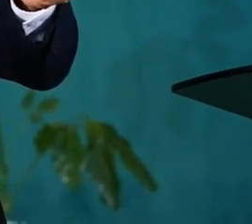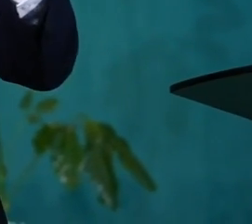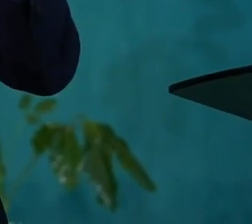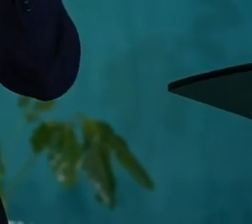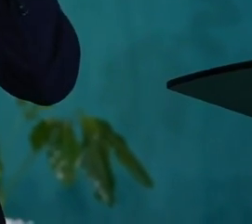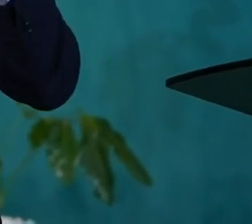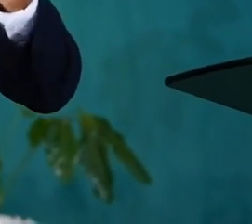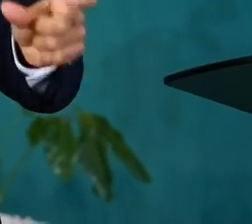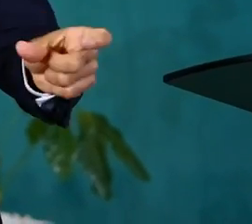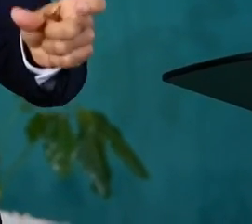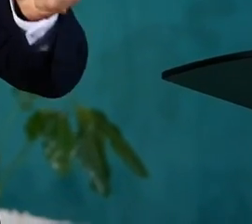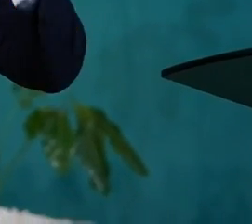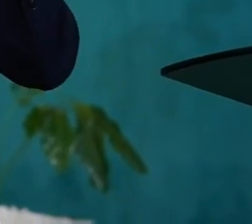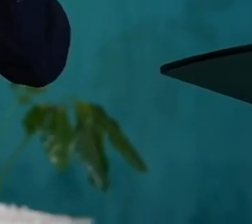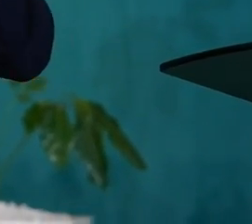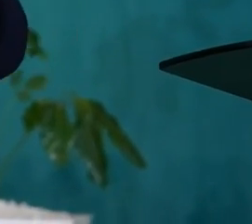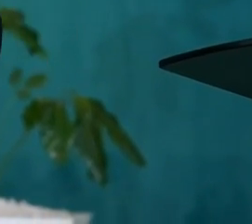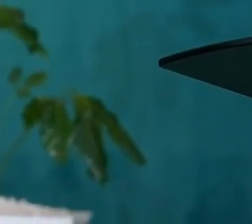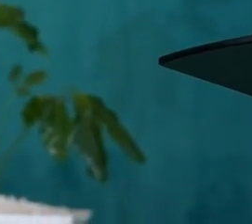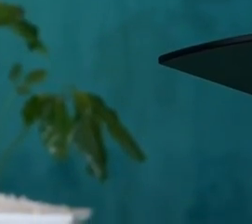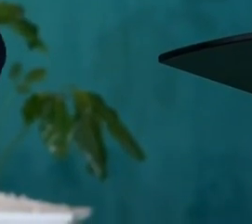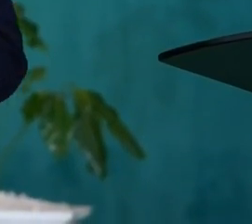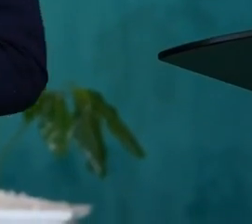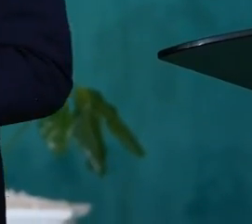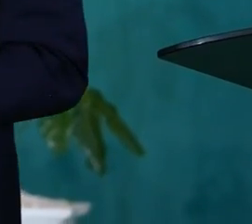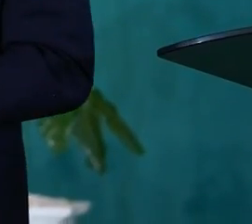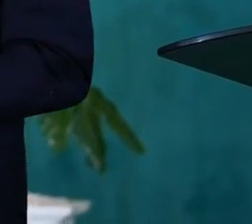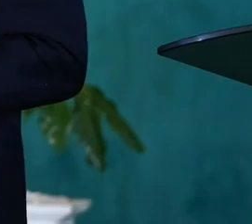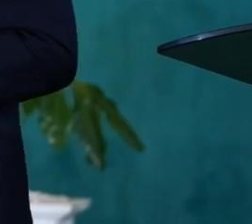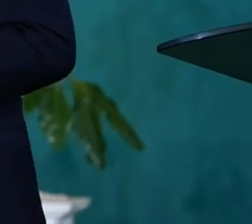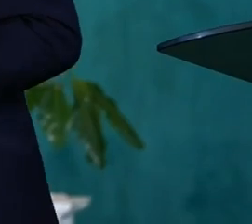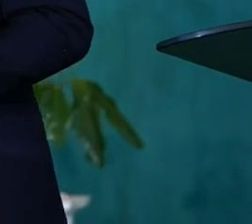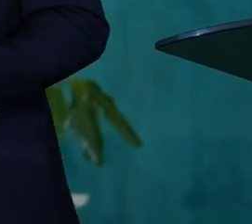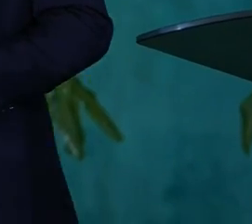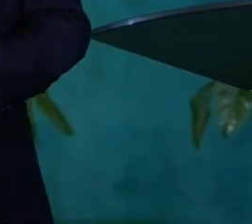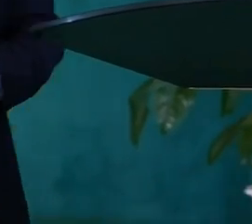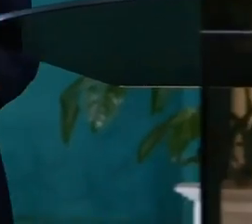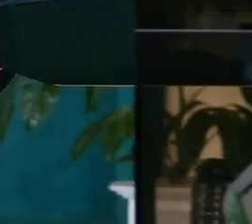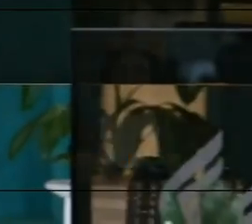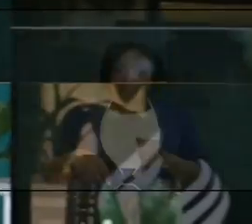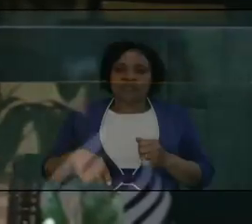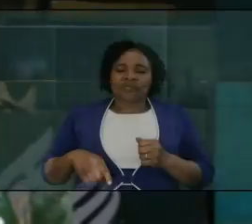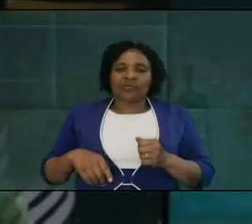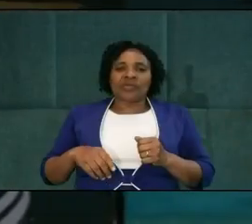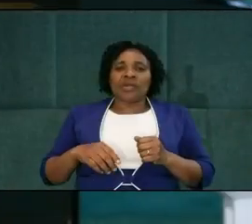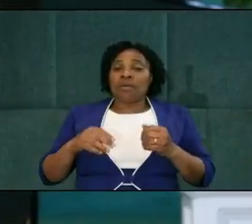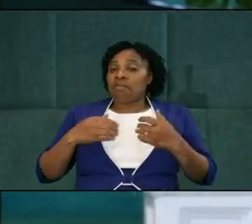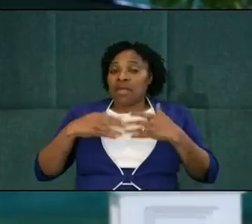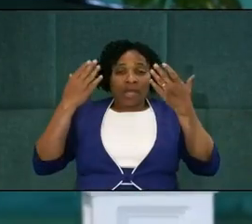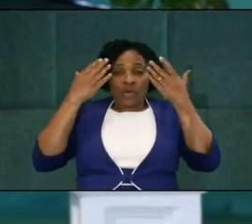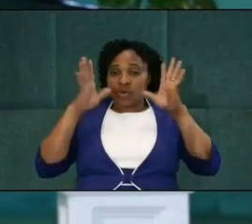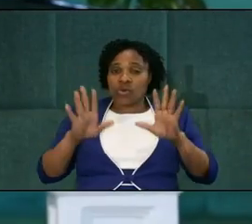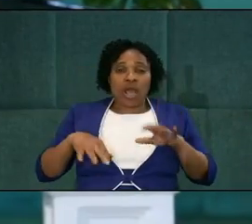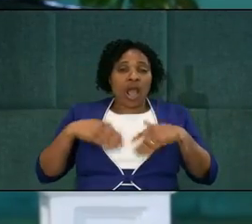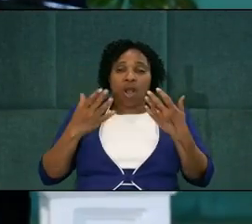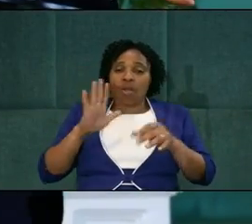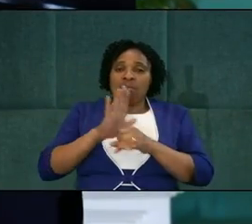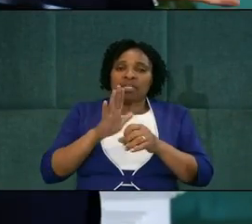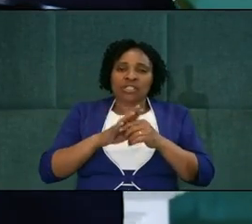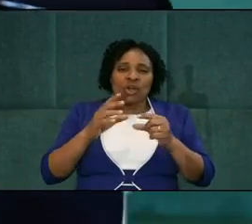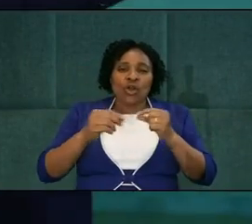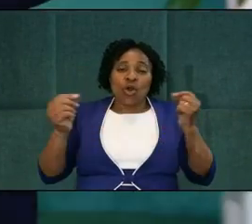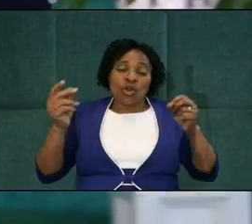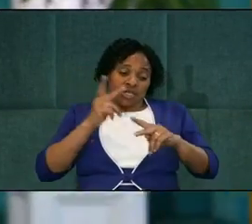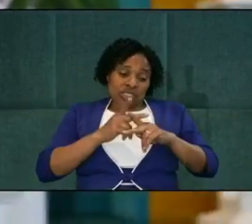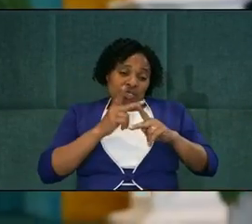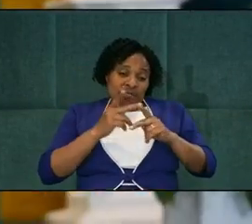Amen. You remain faithful with the Lord. That's tremendous stuff. Tremendous stuff. I don't know how much longer the Lord will keep